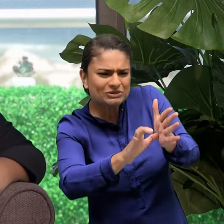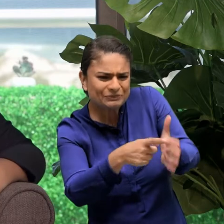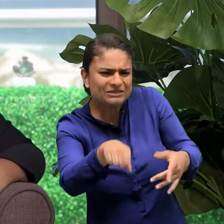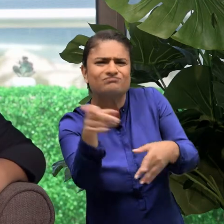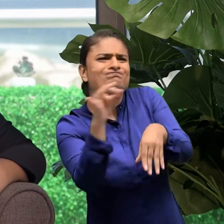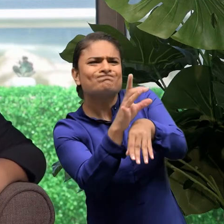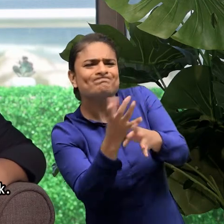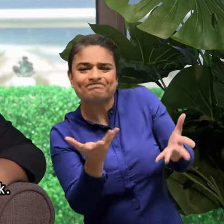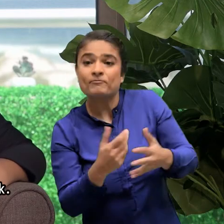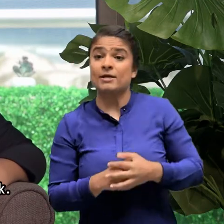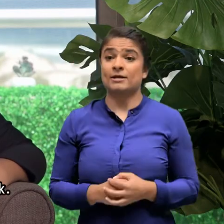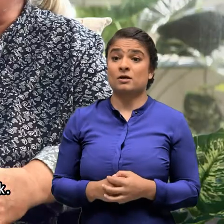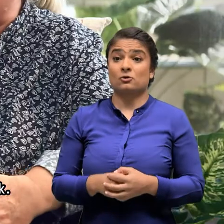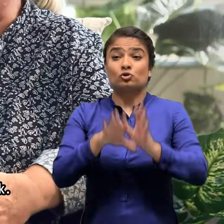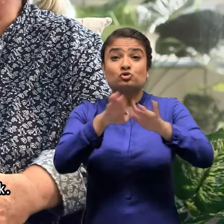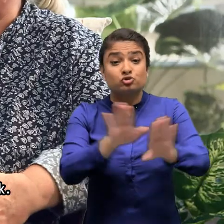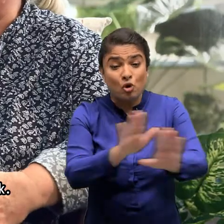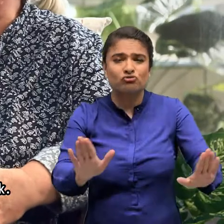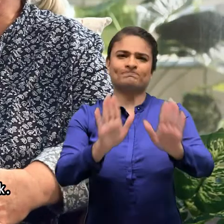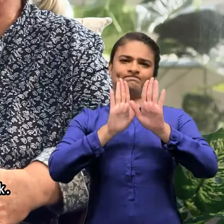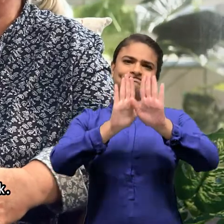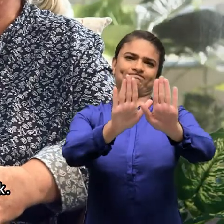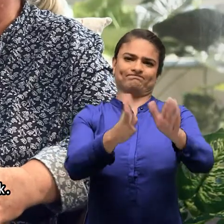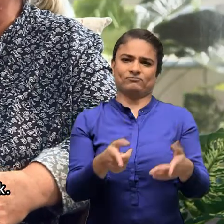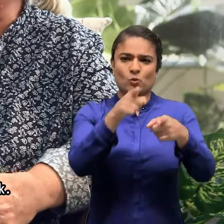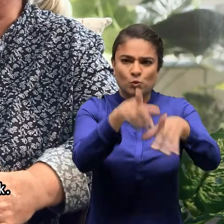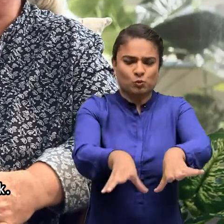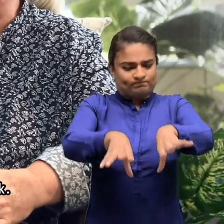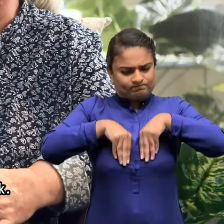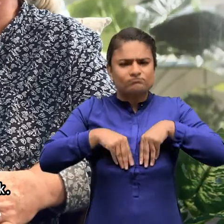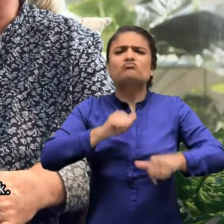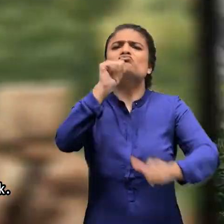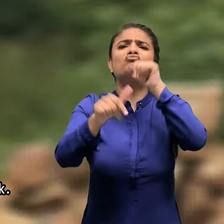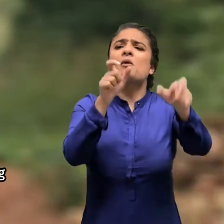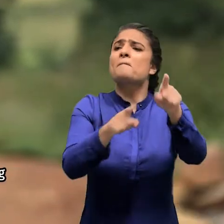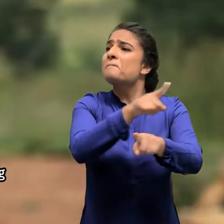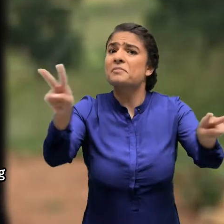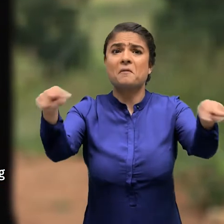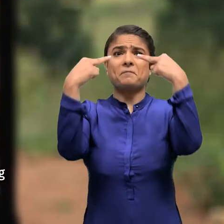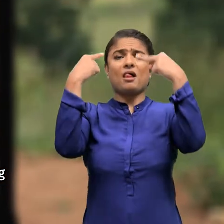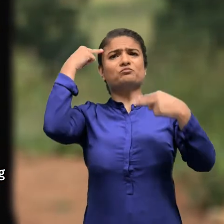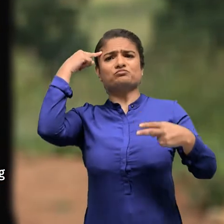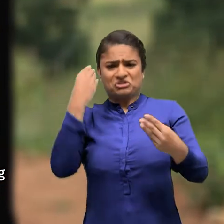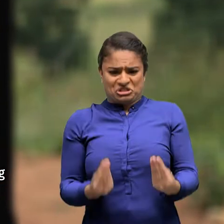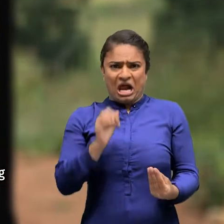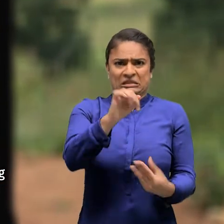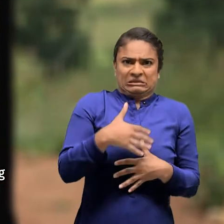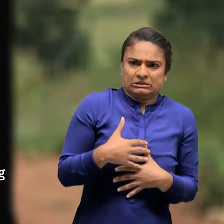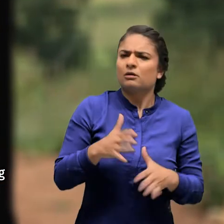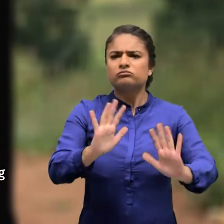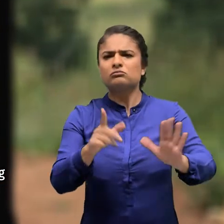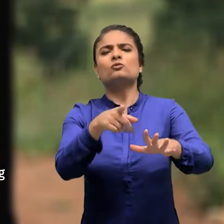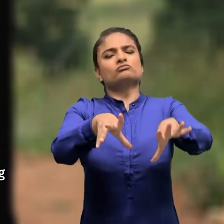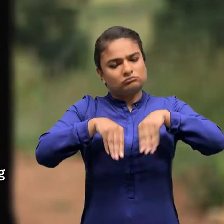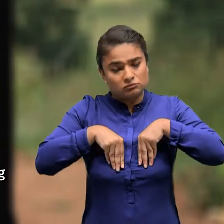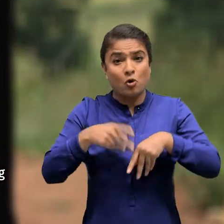with disabilities? Your child is your child, no matter what other people think. Having knowledge and knowing